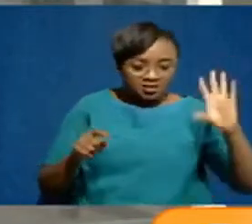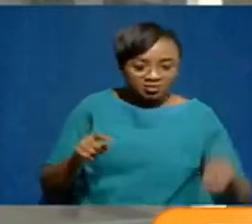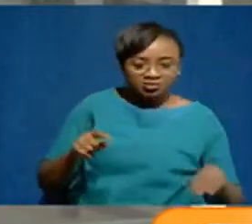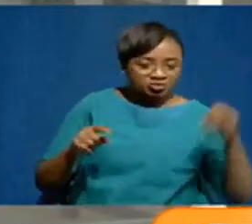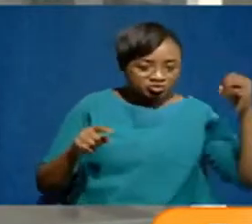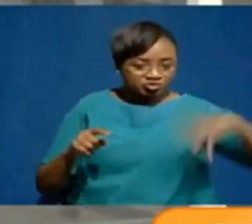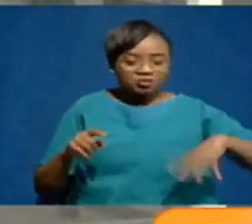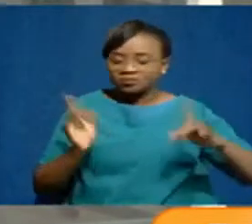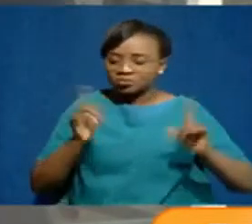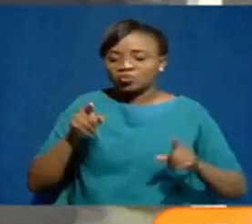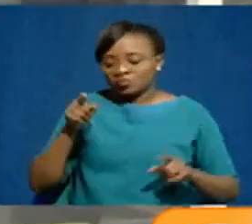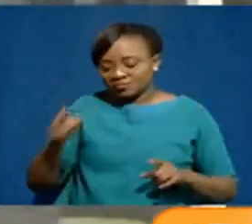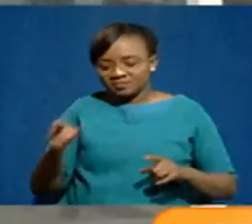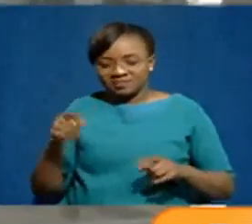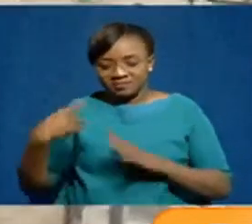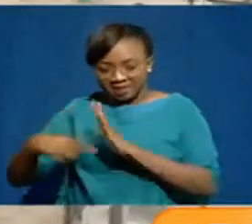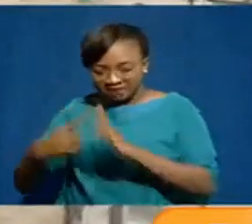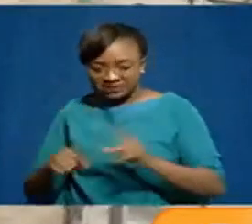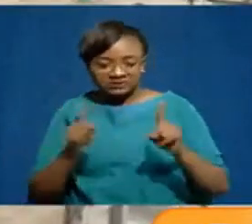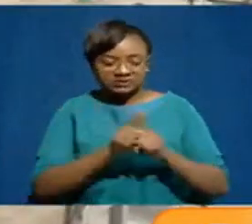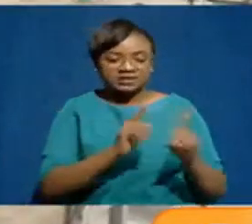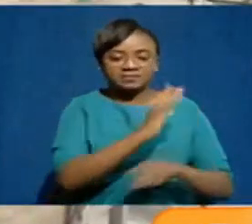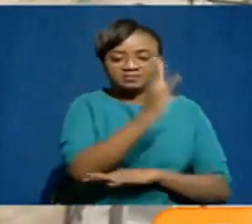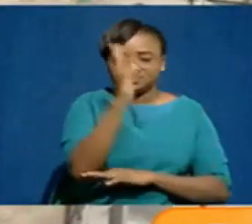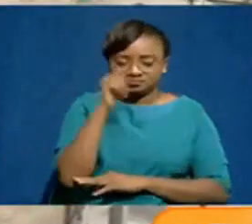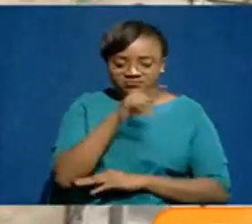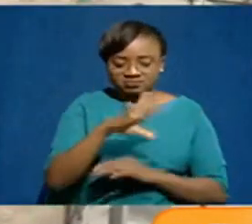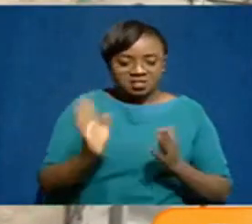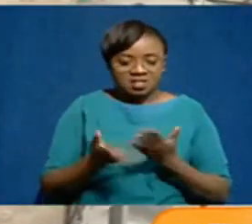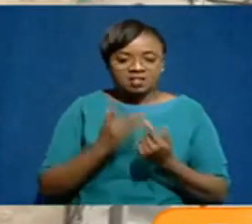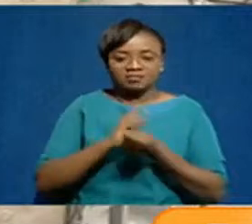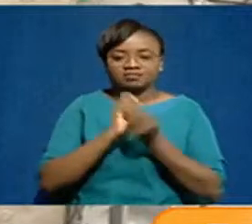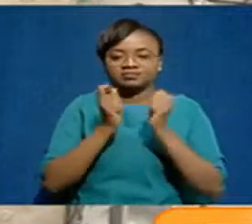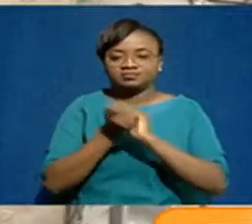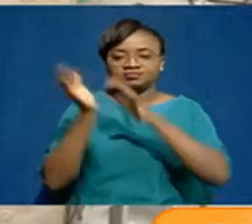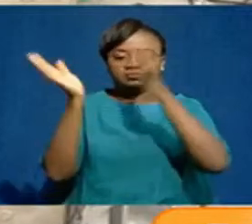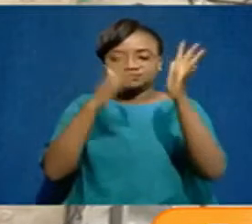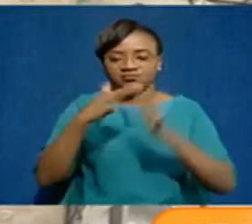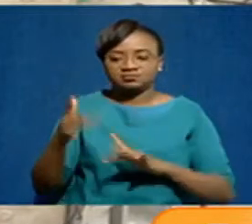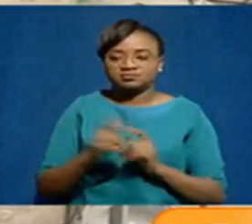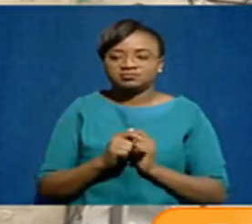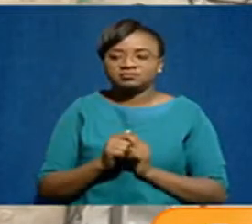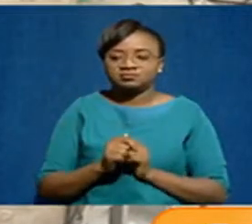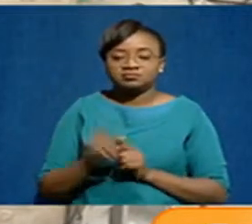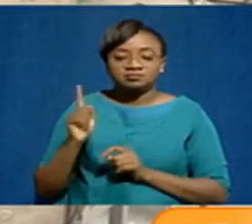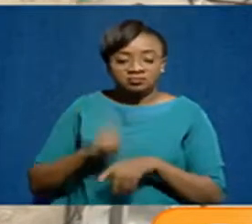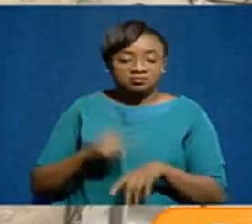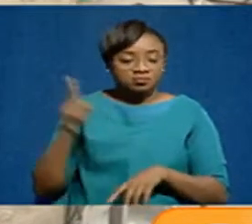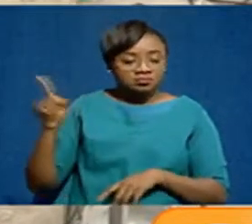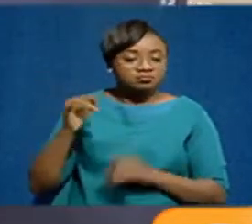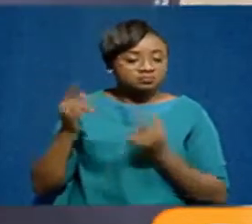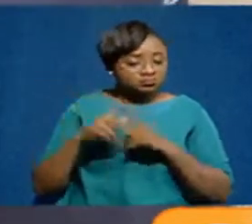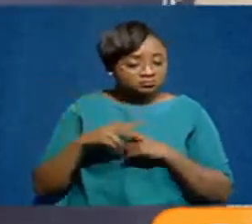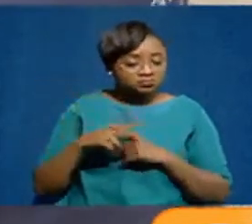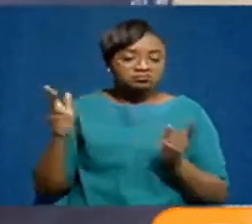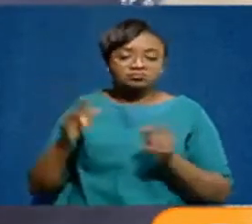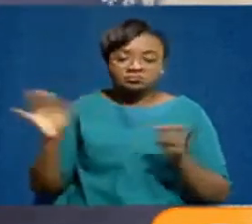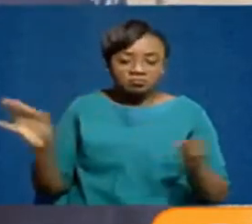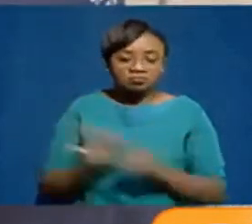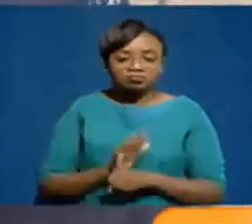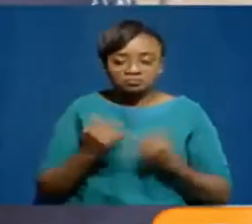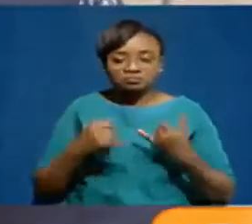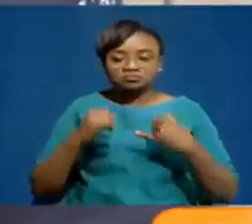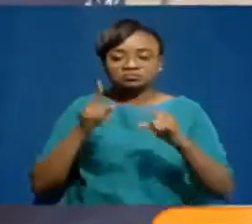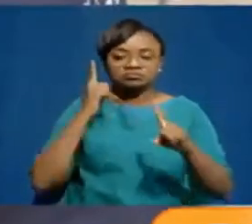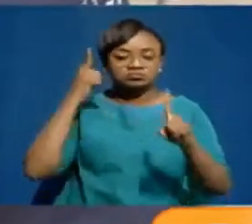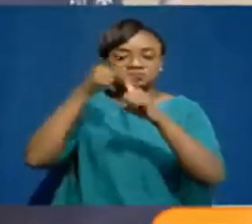to reverse climate change. Karaoke says, when they fully roll out the direct air capture technology, they intend